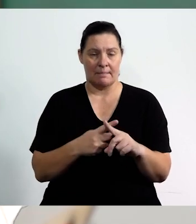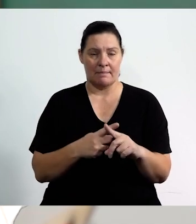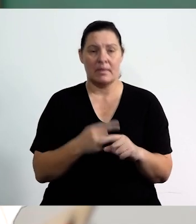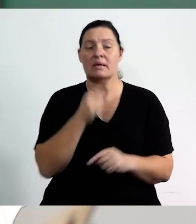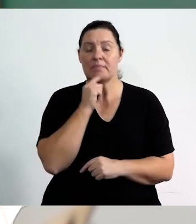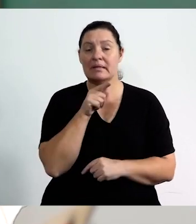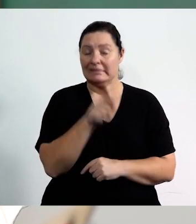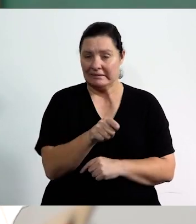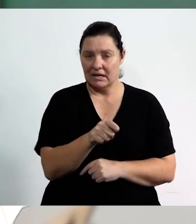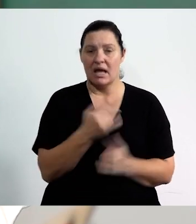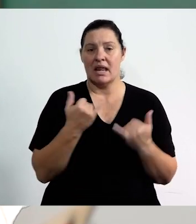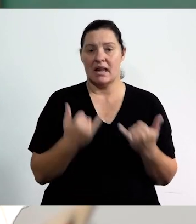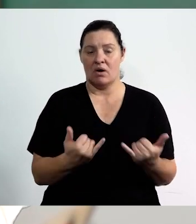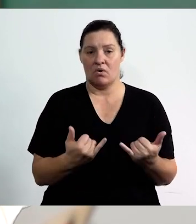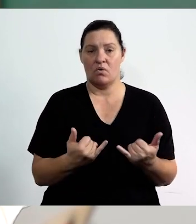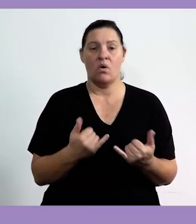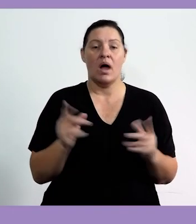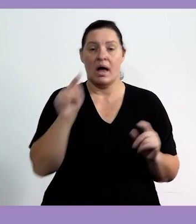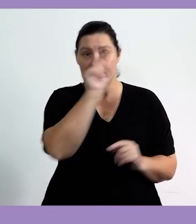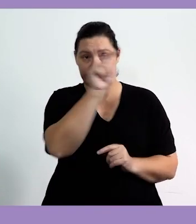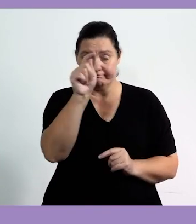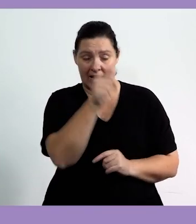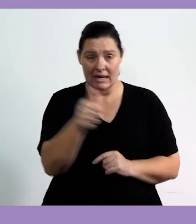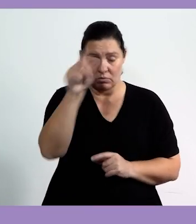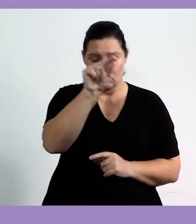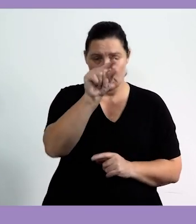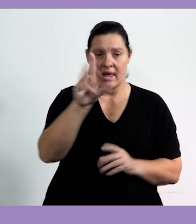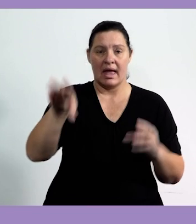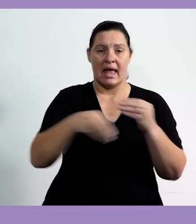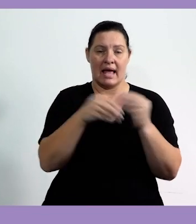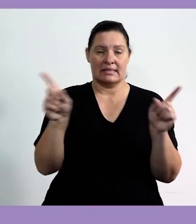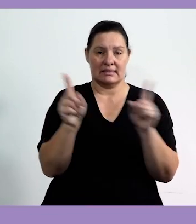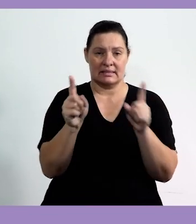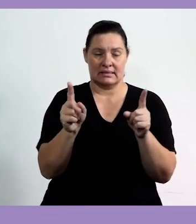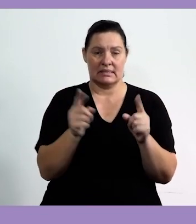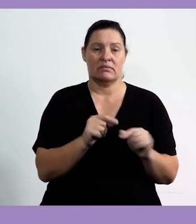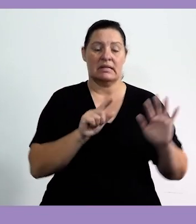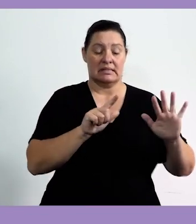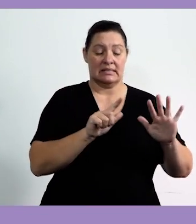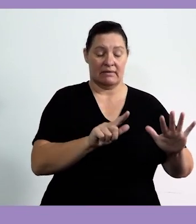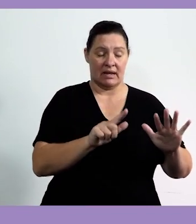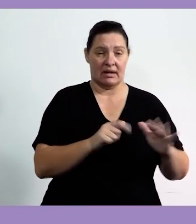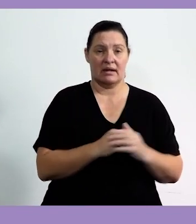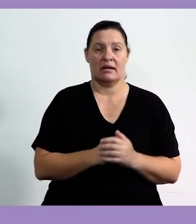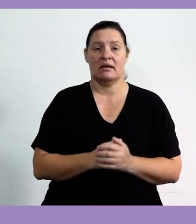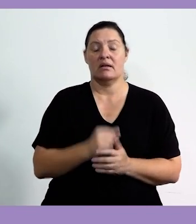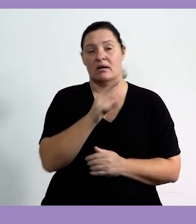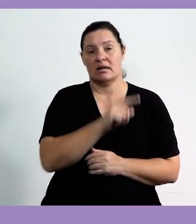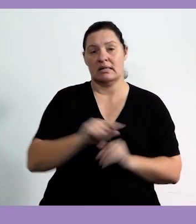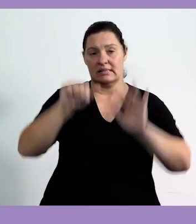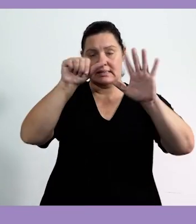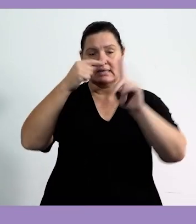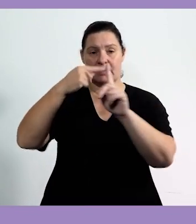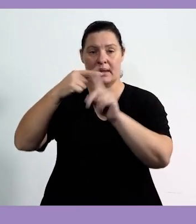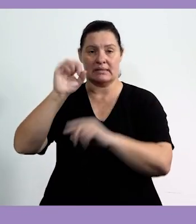So what does this mean? It means that we are going to add our exponent. We are going to have 7 to